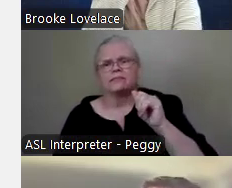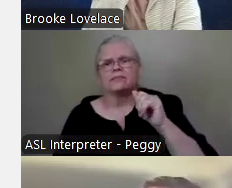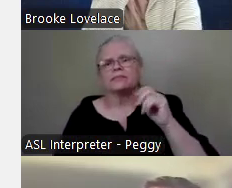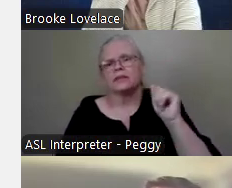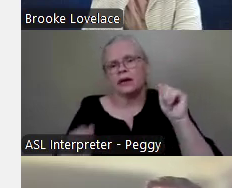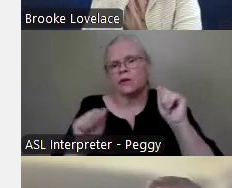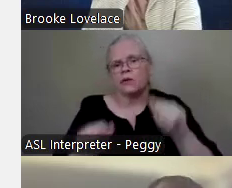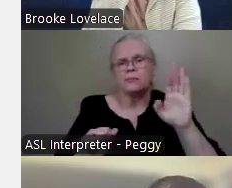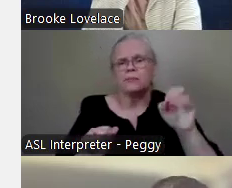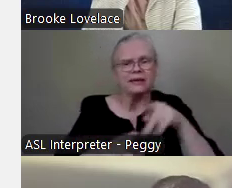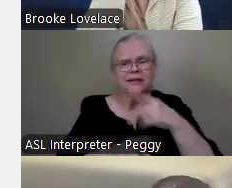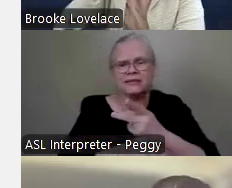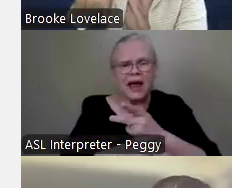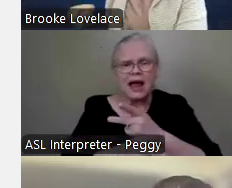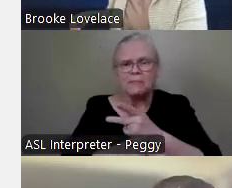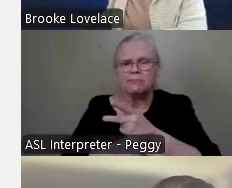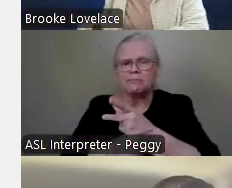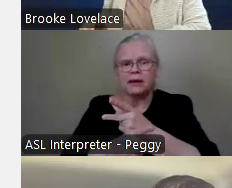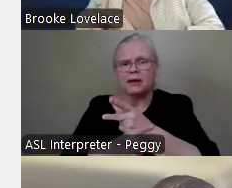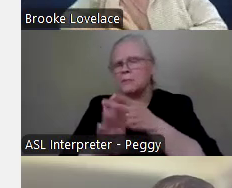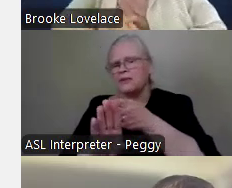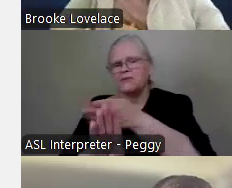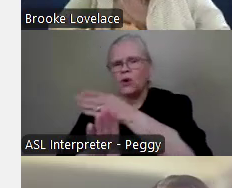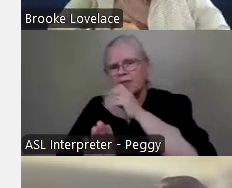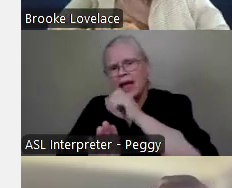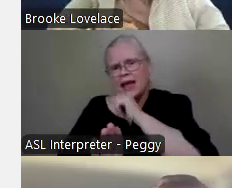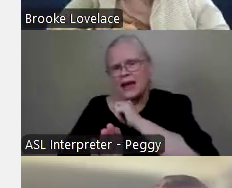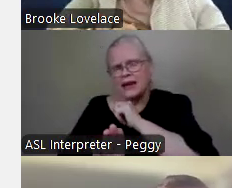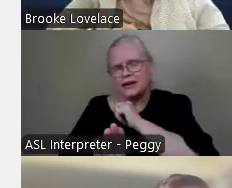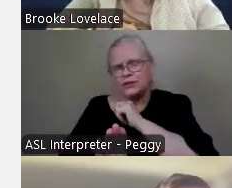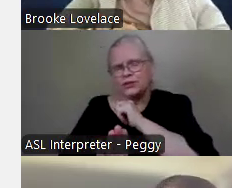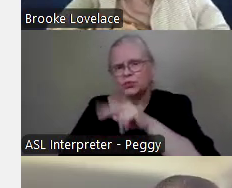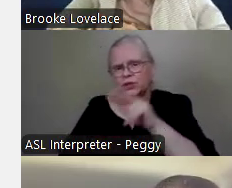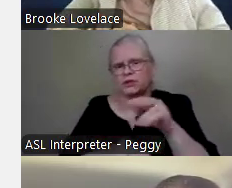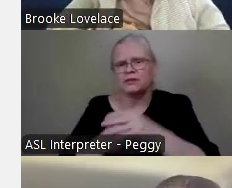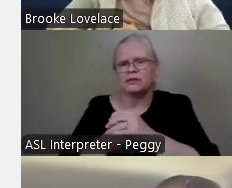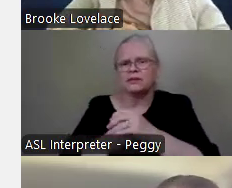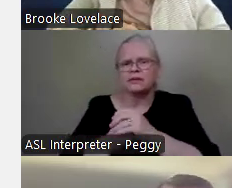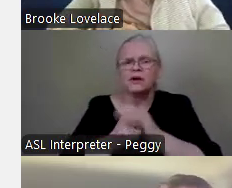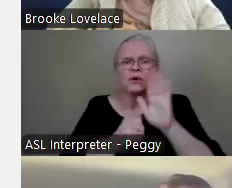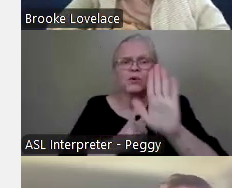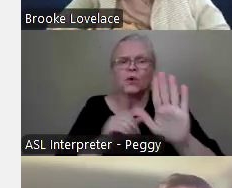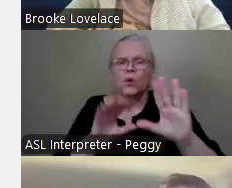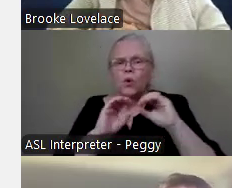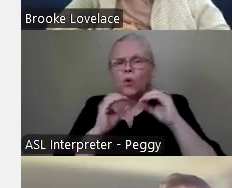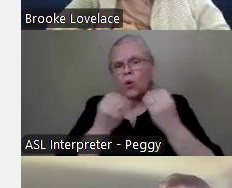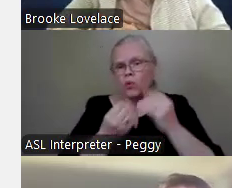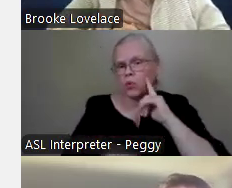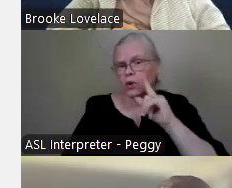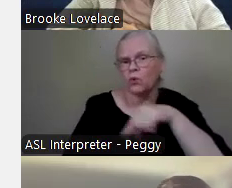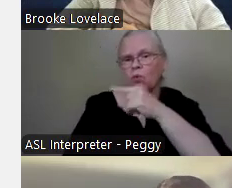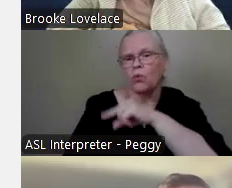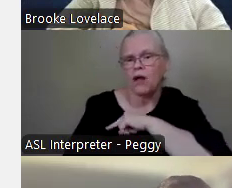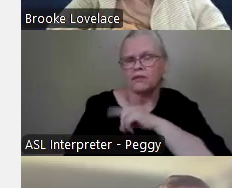that could be any type of delay that's before the age of 22. sure. But yeah, so I think your organization would qualify as a